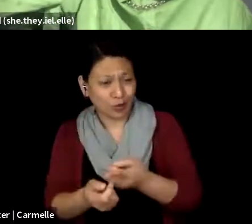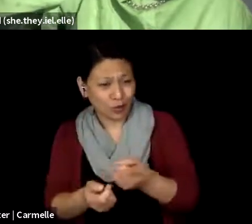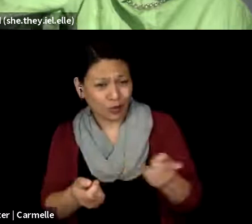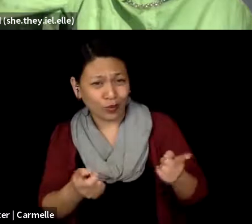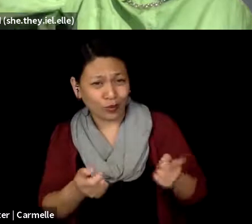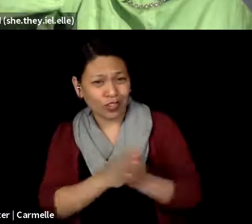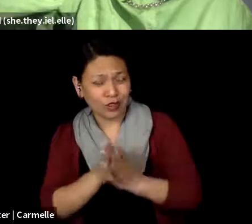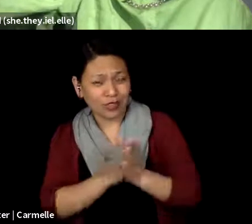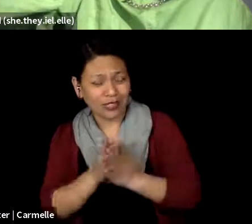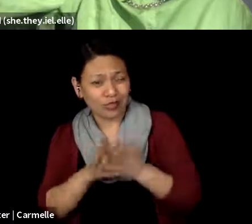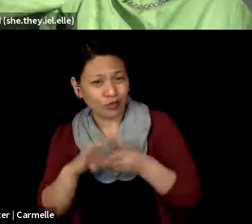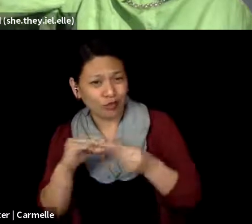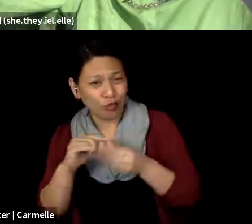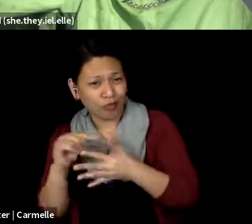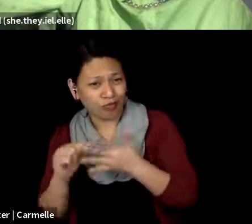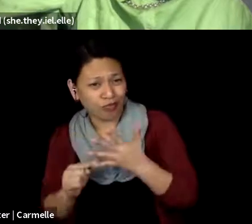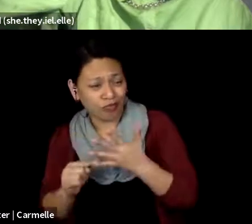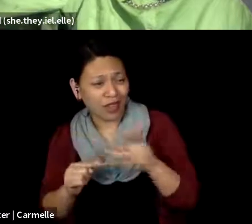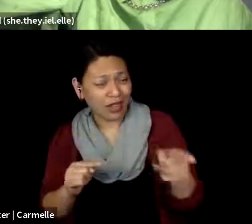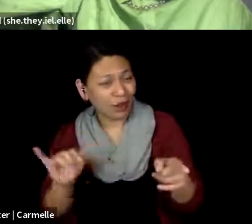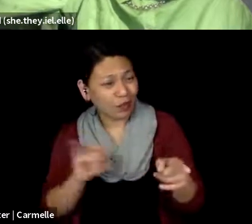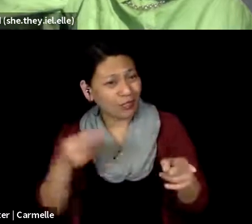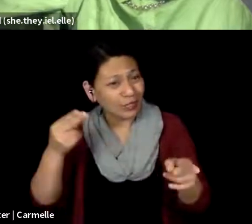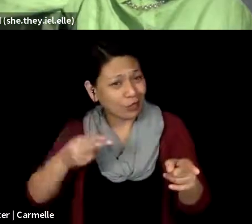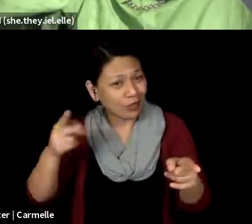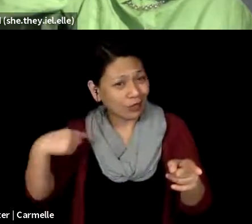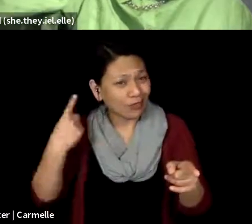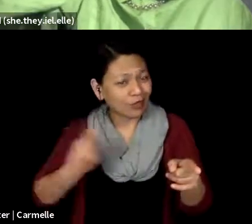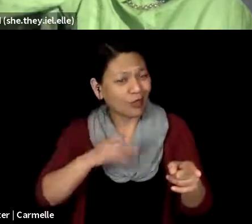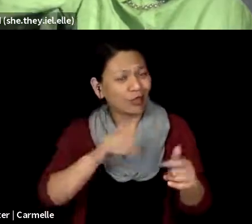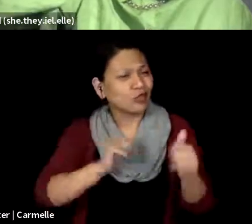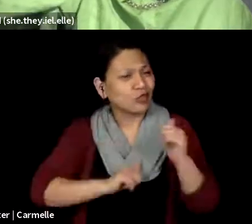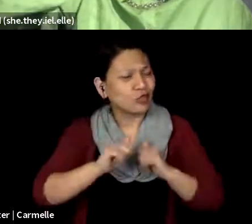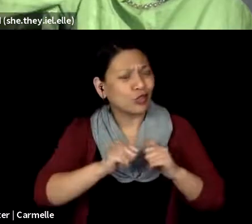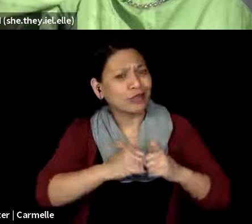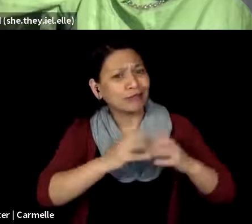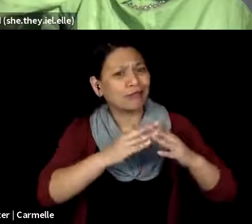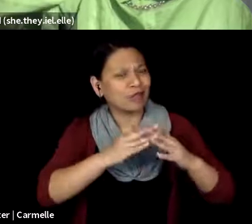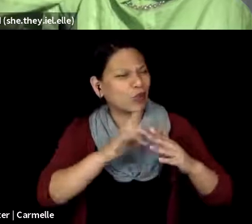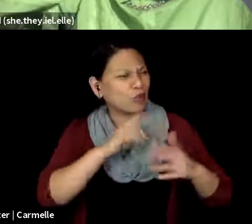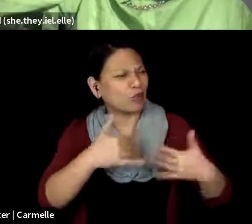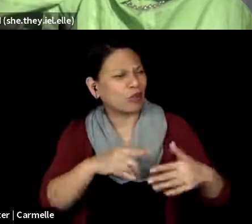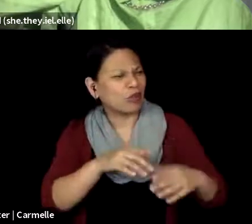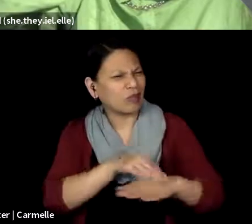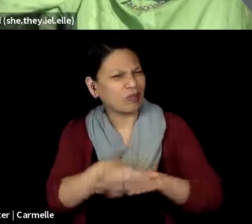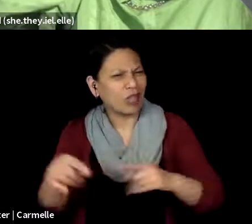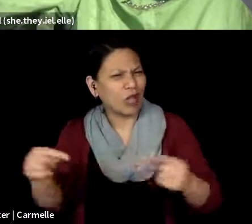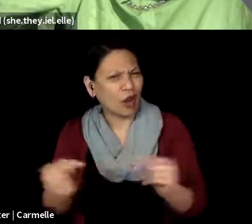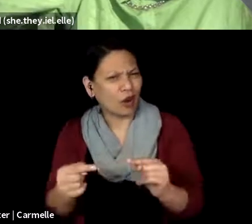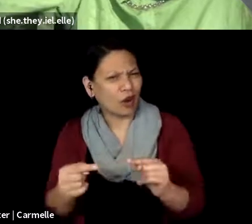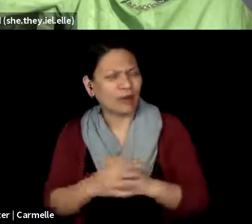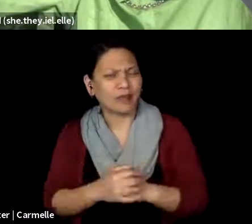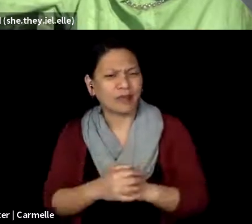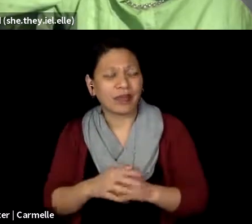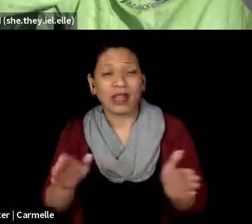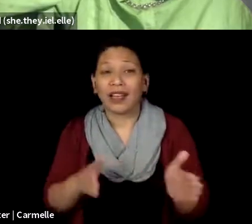the stories that you've put on stage have been harmful. So like, you've got a lot of work to do. Then there are other institutions that are like, okay, what do